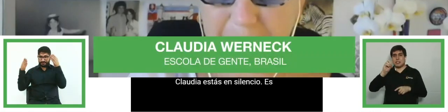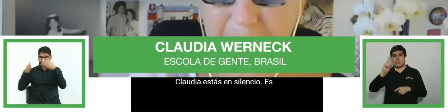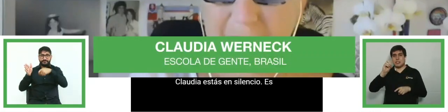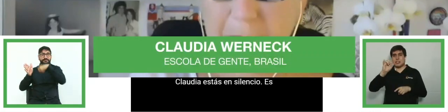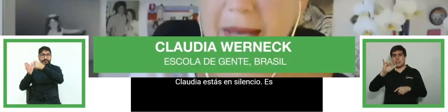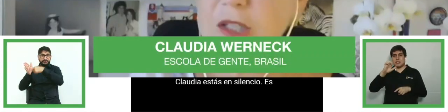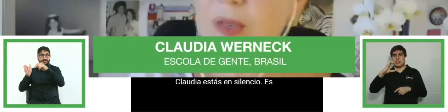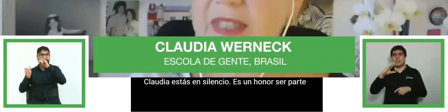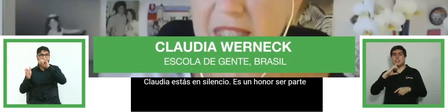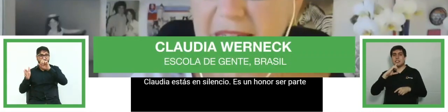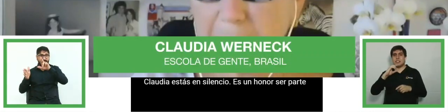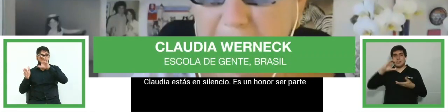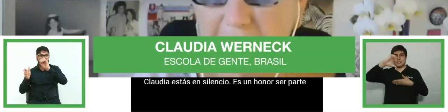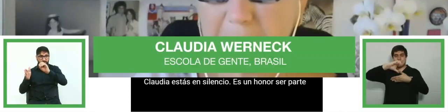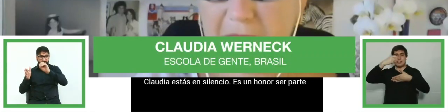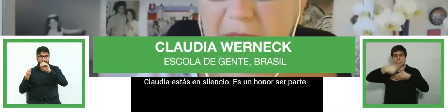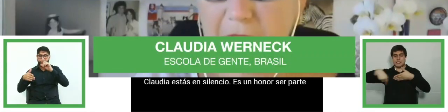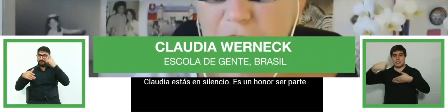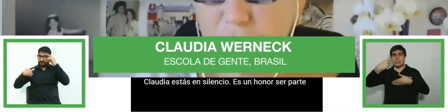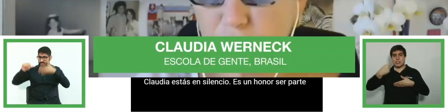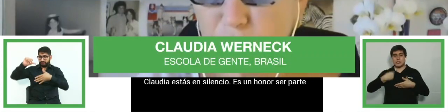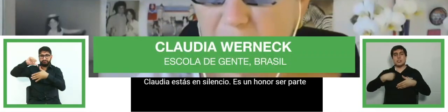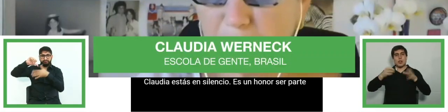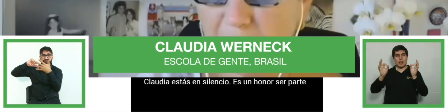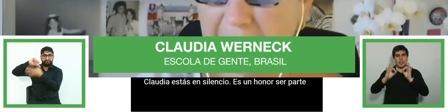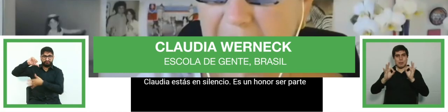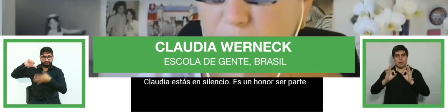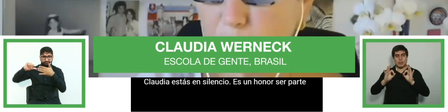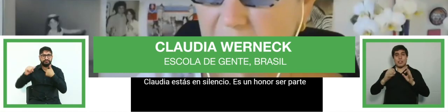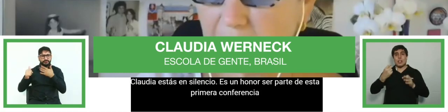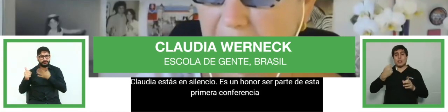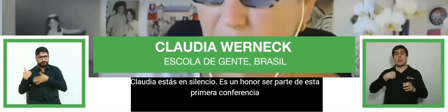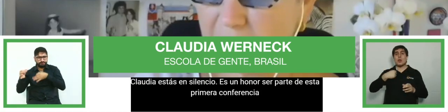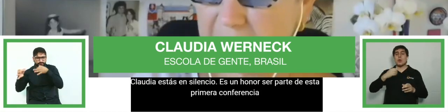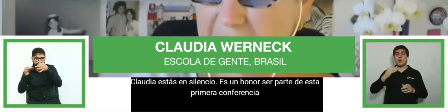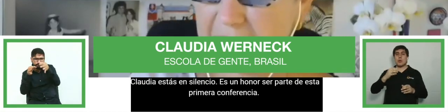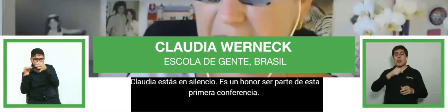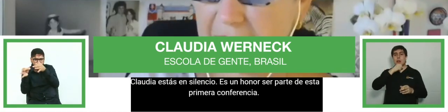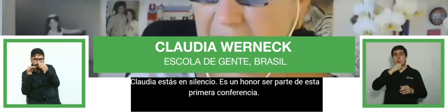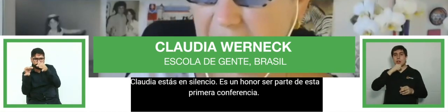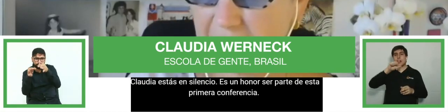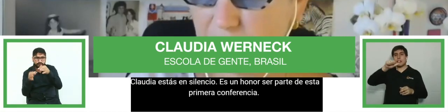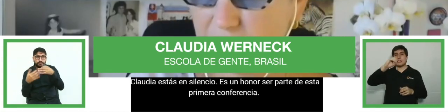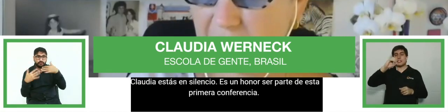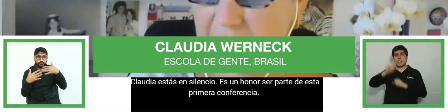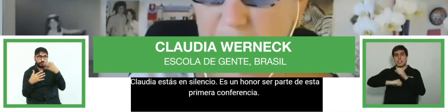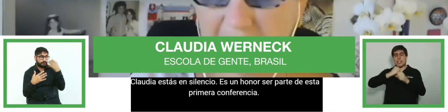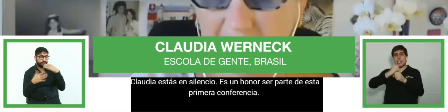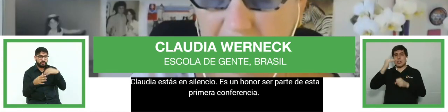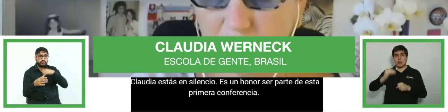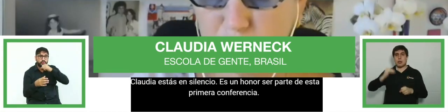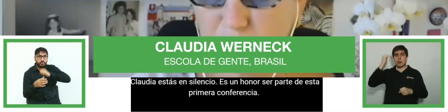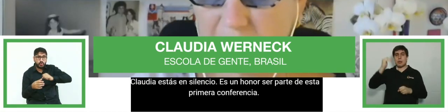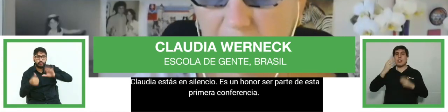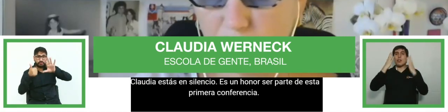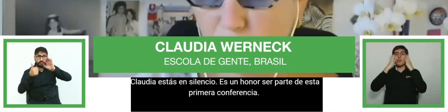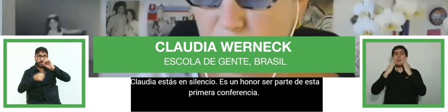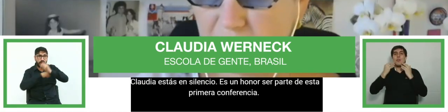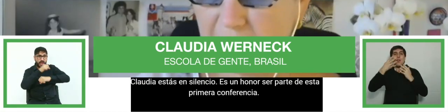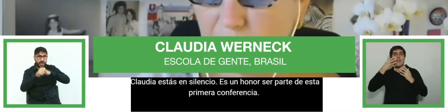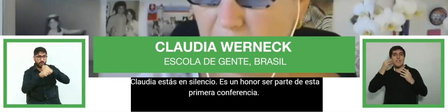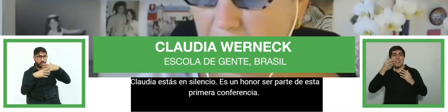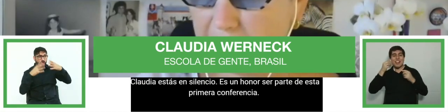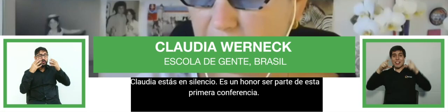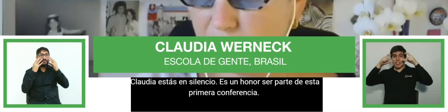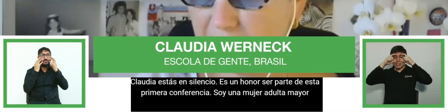going to describe myself. I'm an older woman, older than 60. One, I use